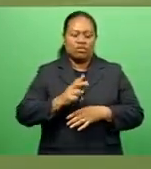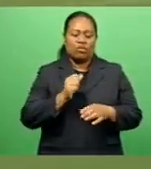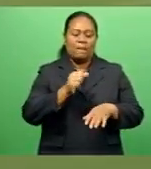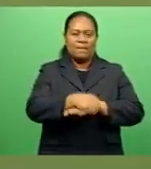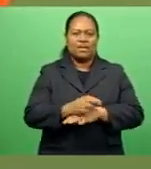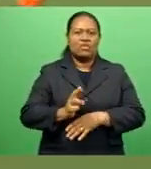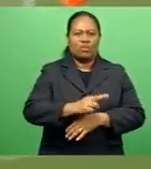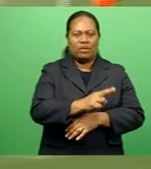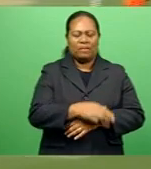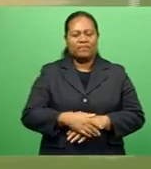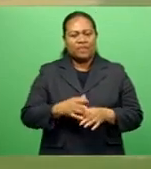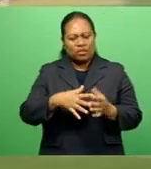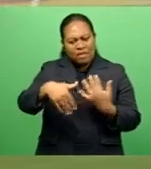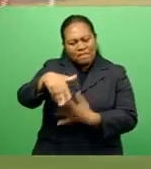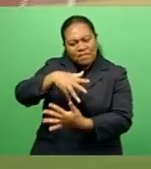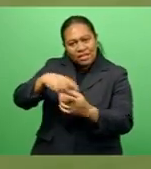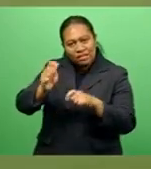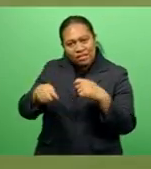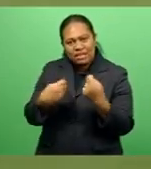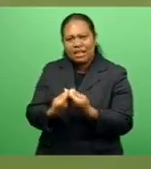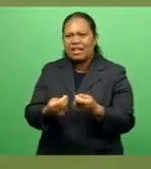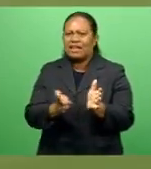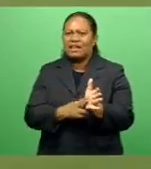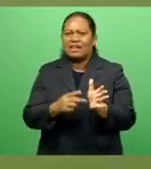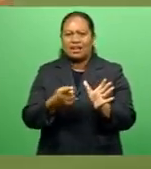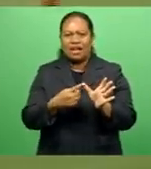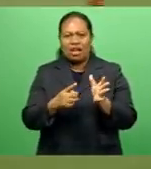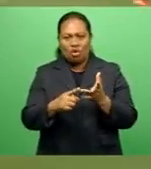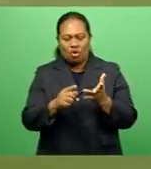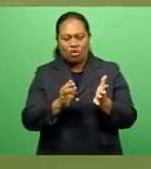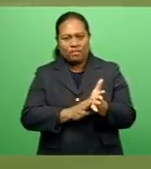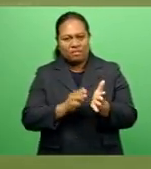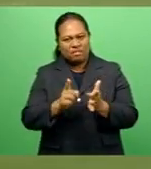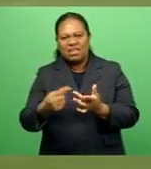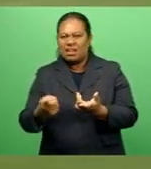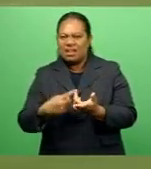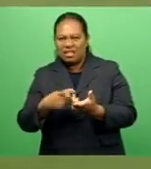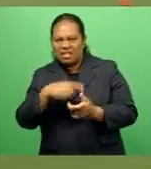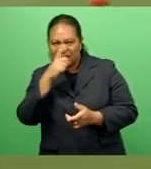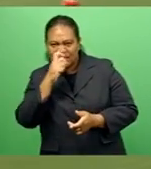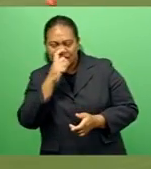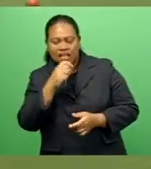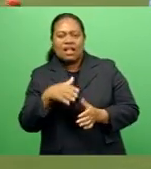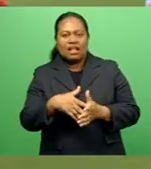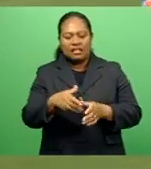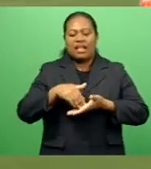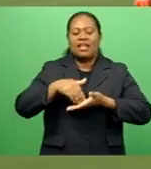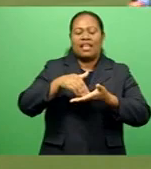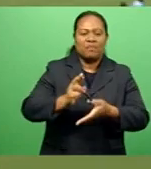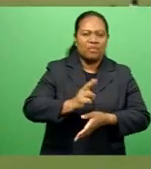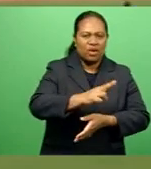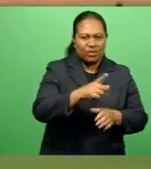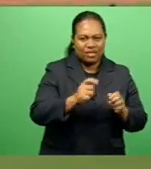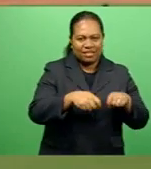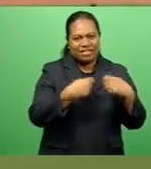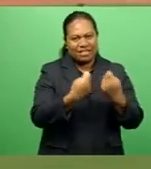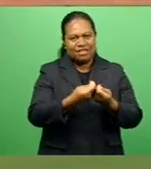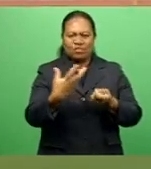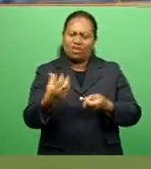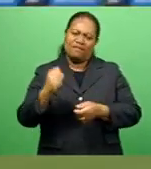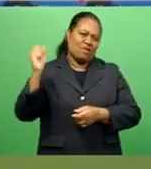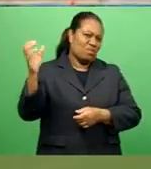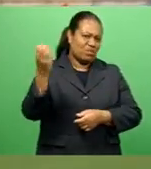half-time. The combination of the Naomi Sekola $100 sisters helped secure the win for Rewa, with Sekola placing another